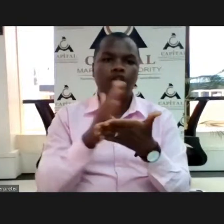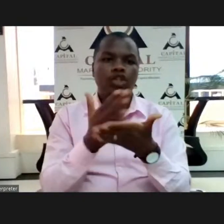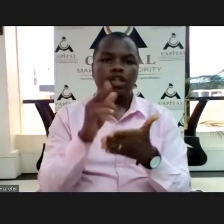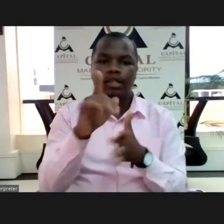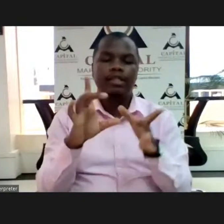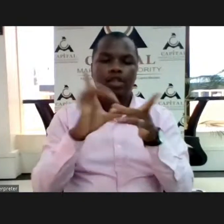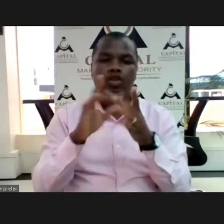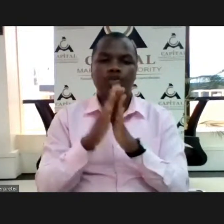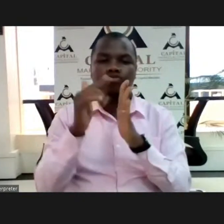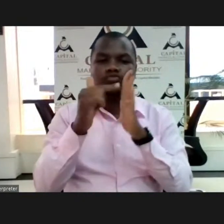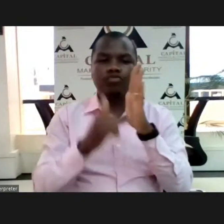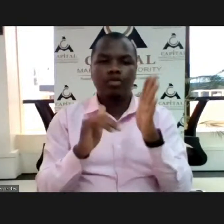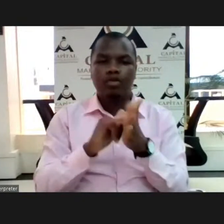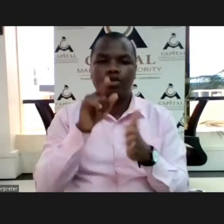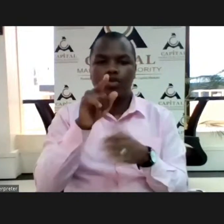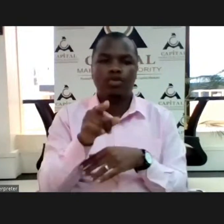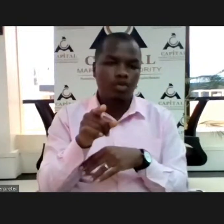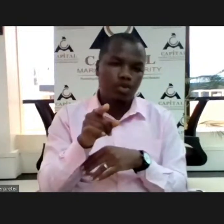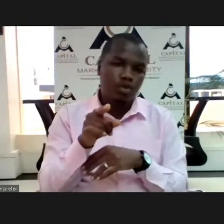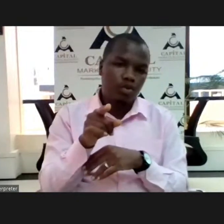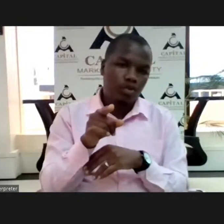the details that you